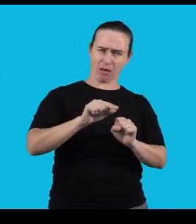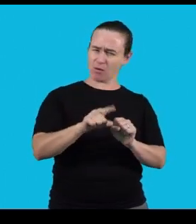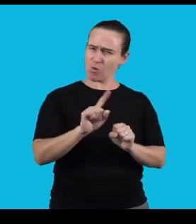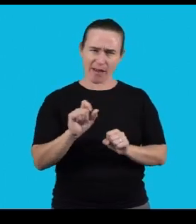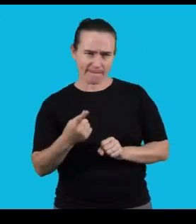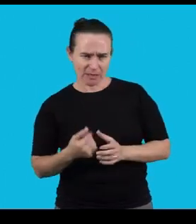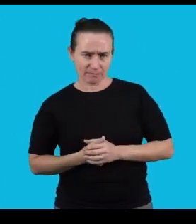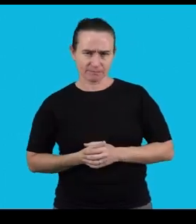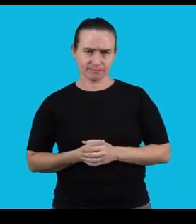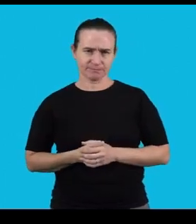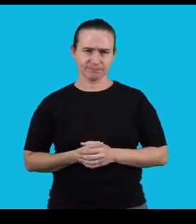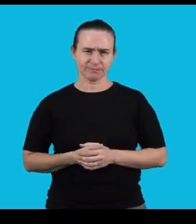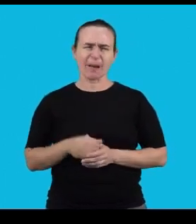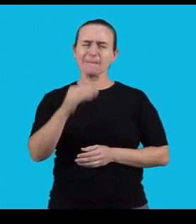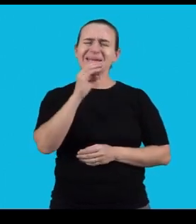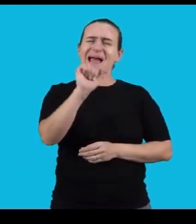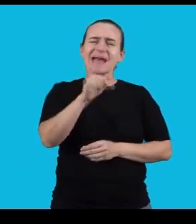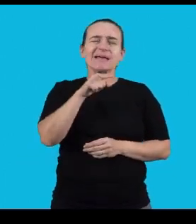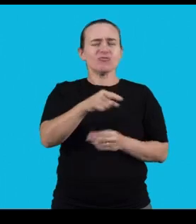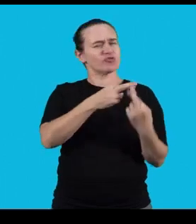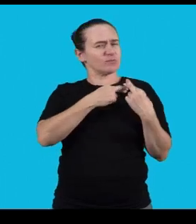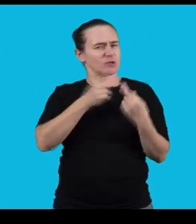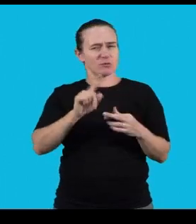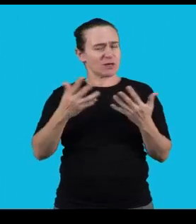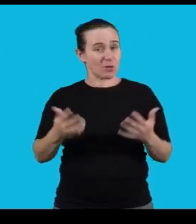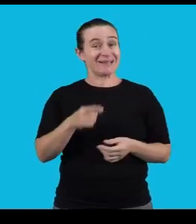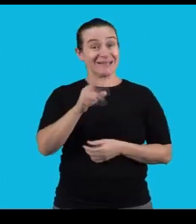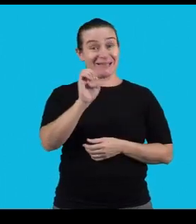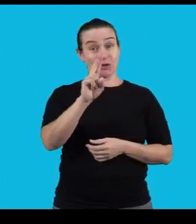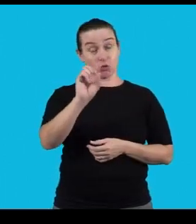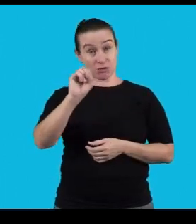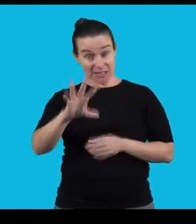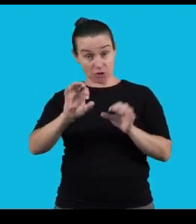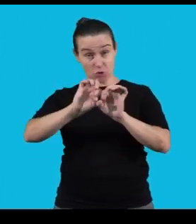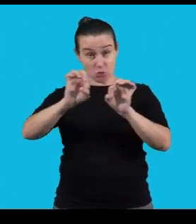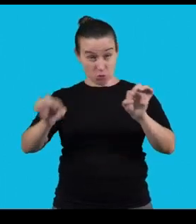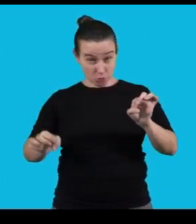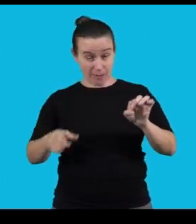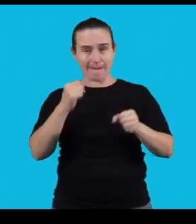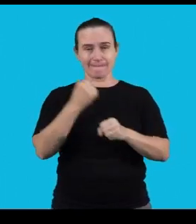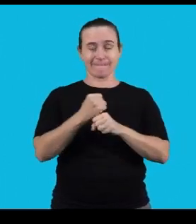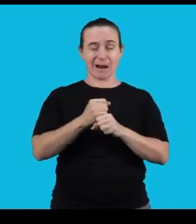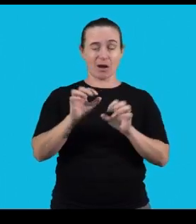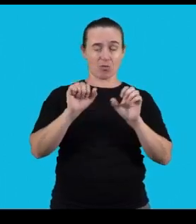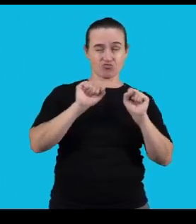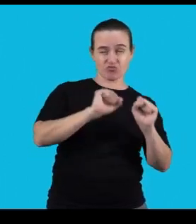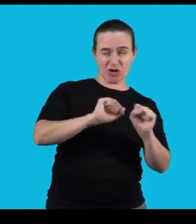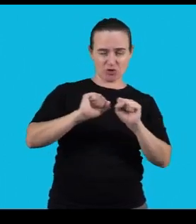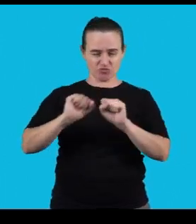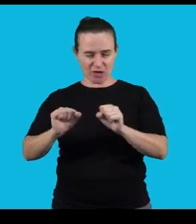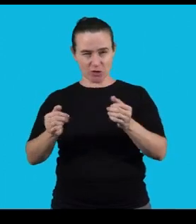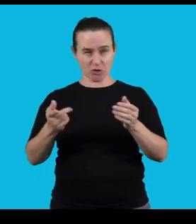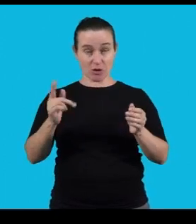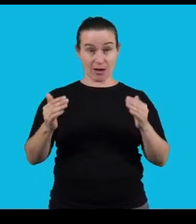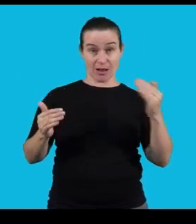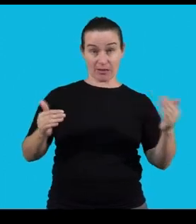So you need to know the function. Remember, part A is the Eustachian tube, and it equalizes the pressure on either side of the